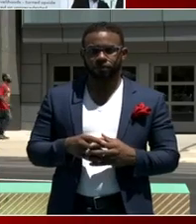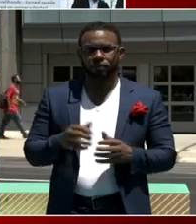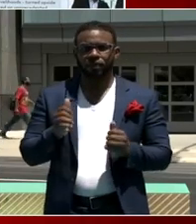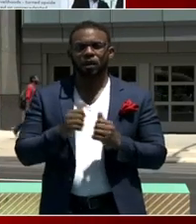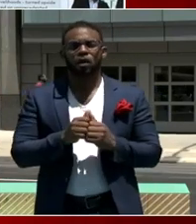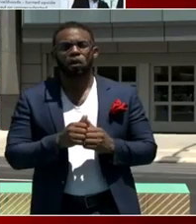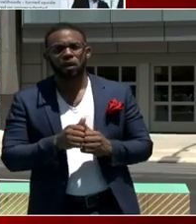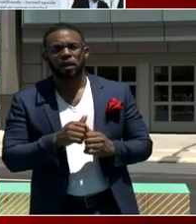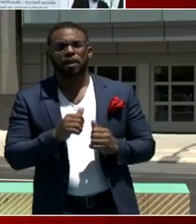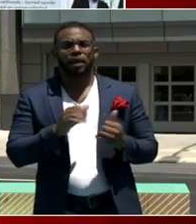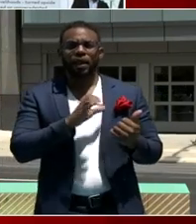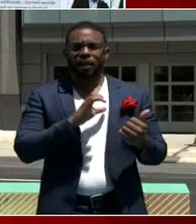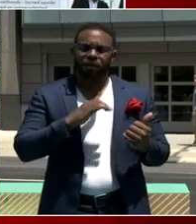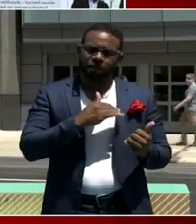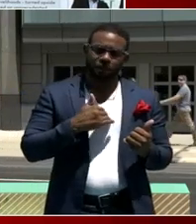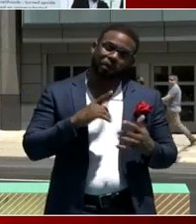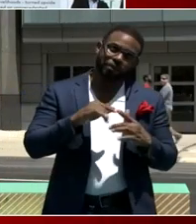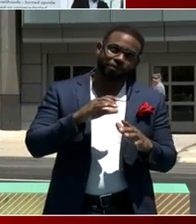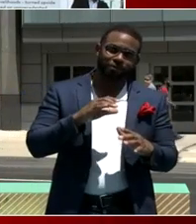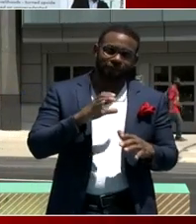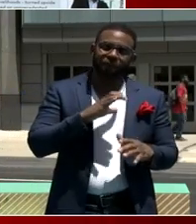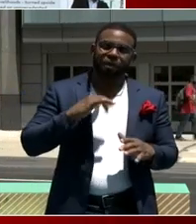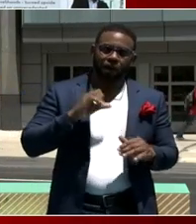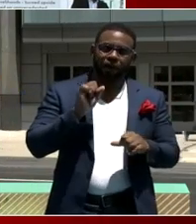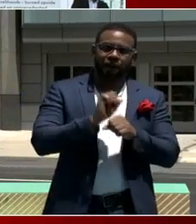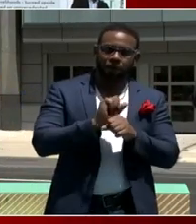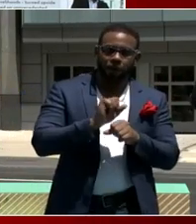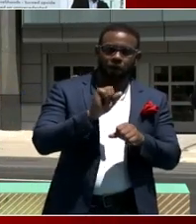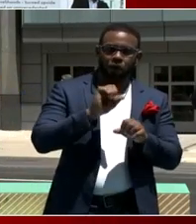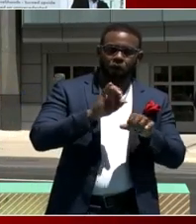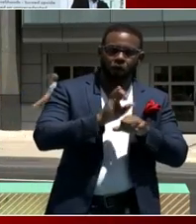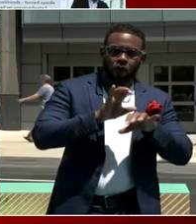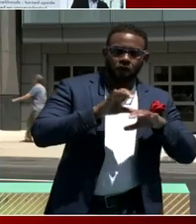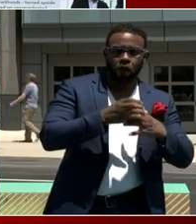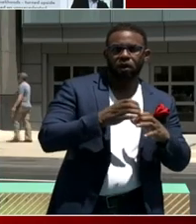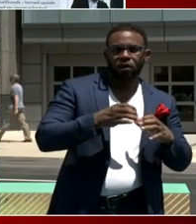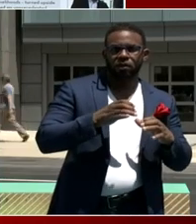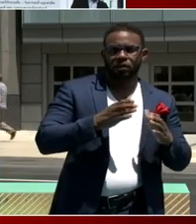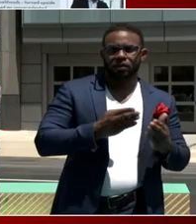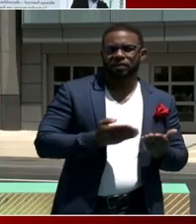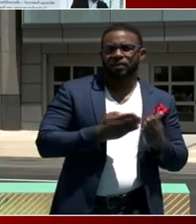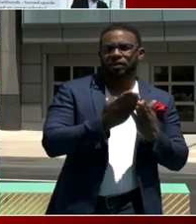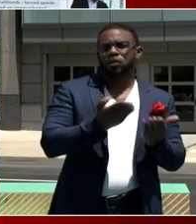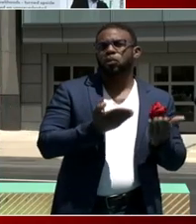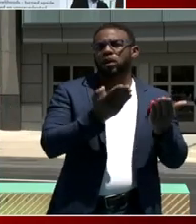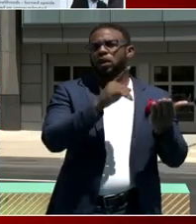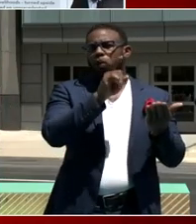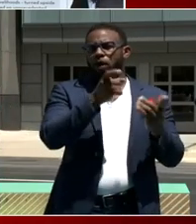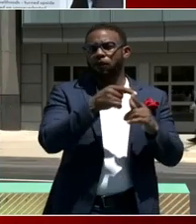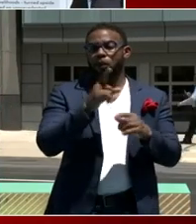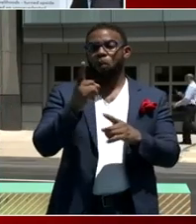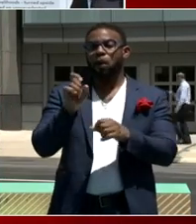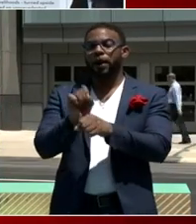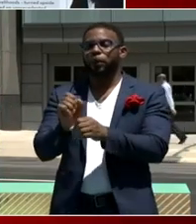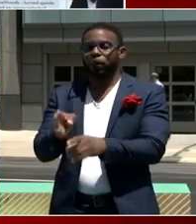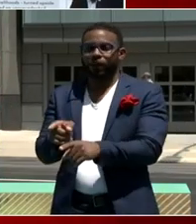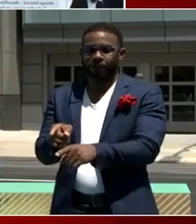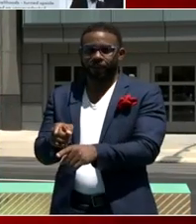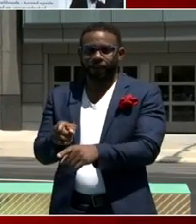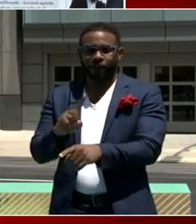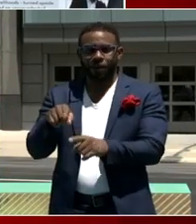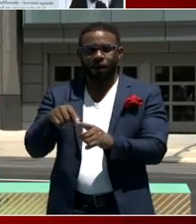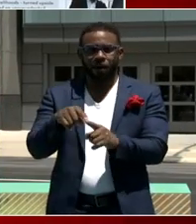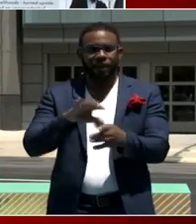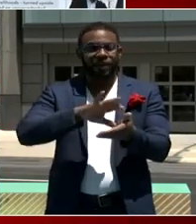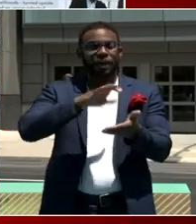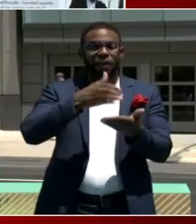What the Committee of Labor and Workforce Development raised was a question from an employee